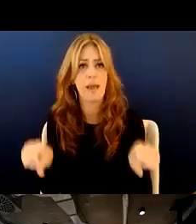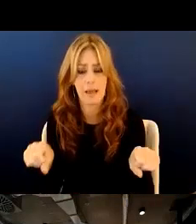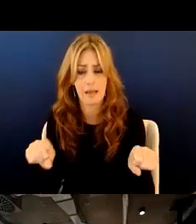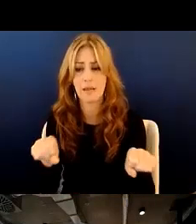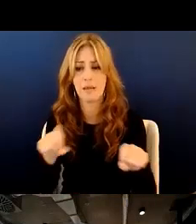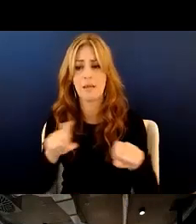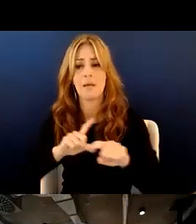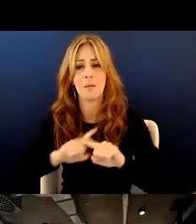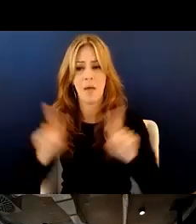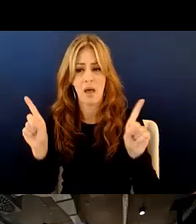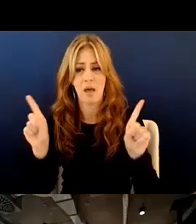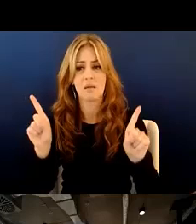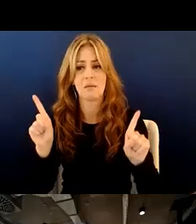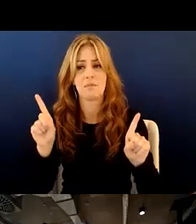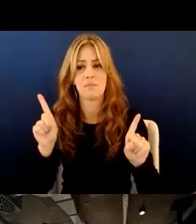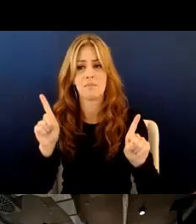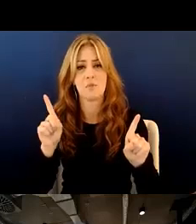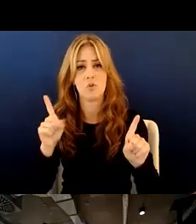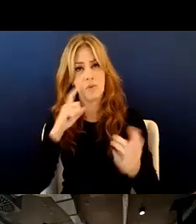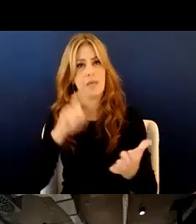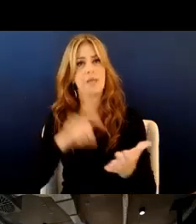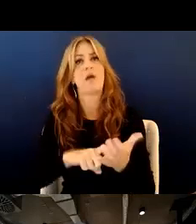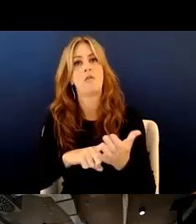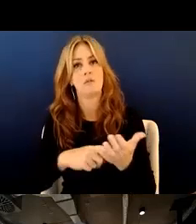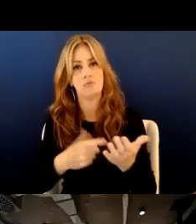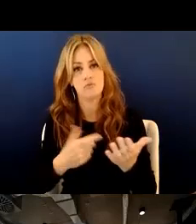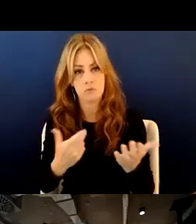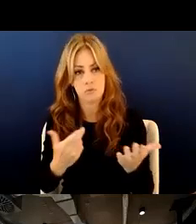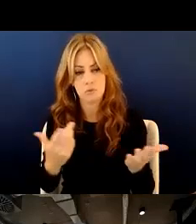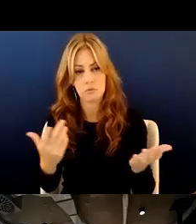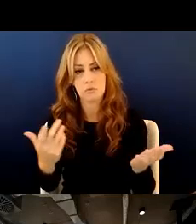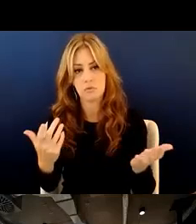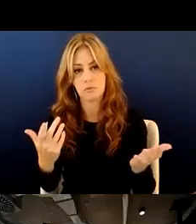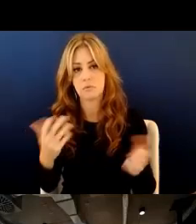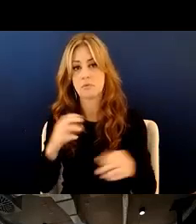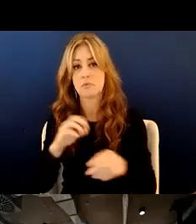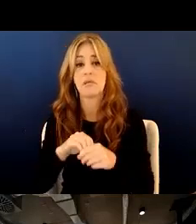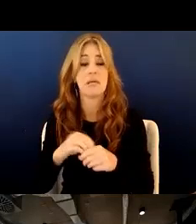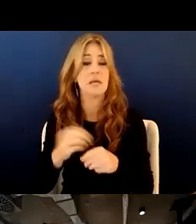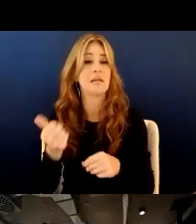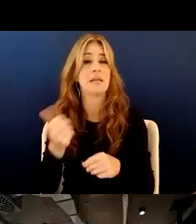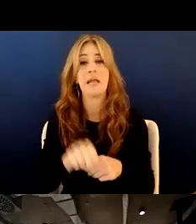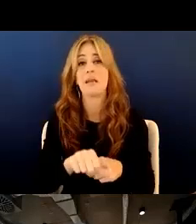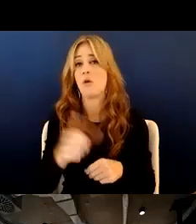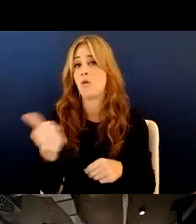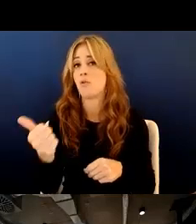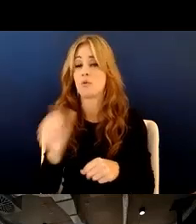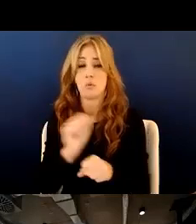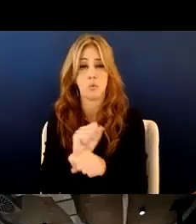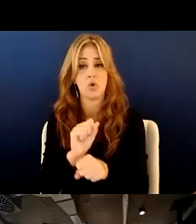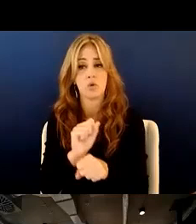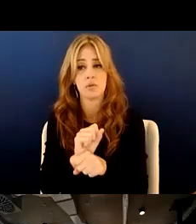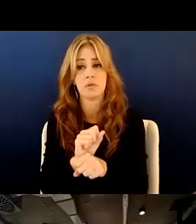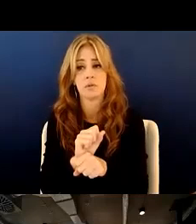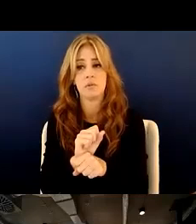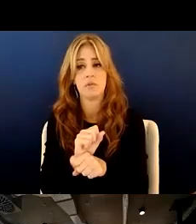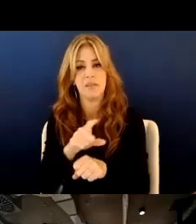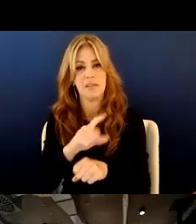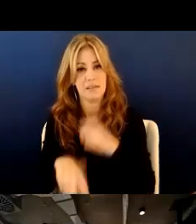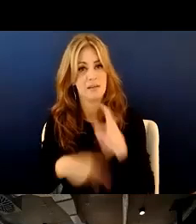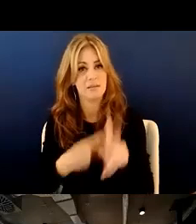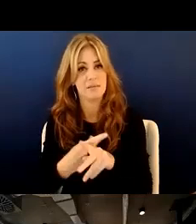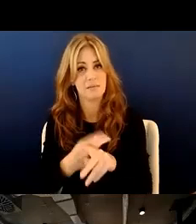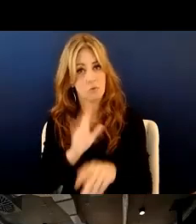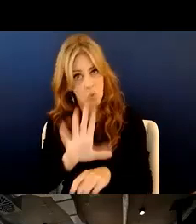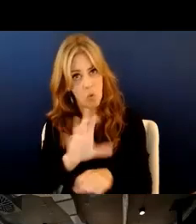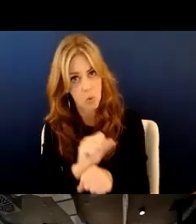as you would cite and acknowledge in any other form of work, this is a form of your work, and you will